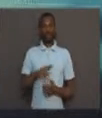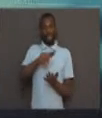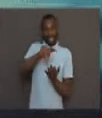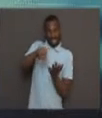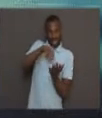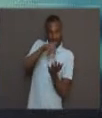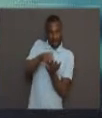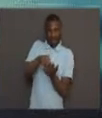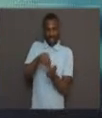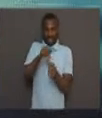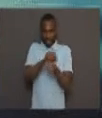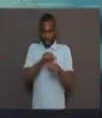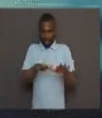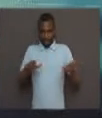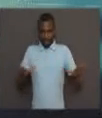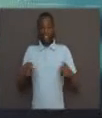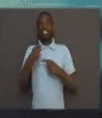nuclear stability.